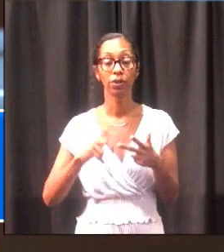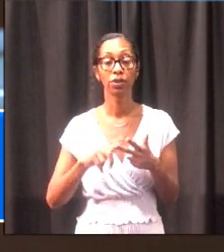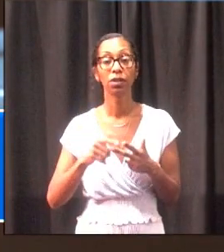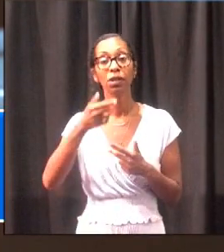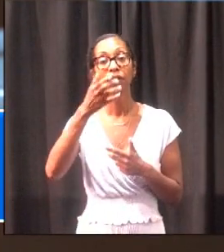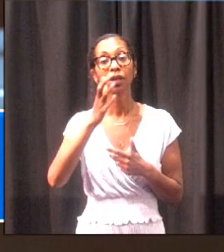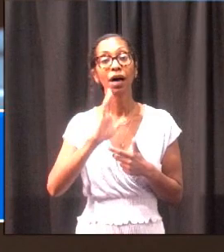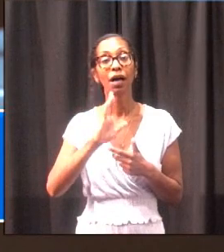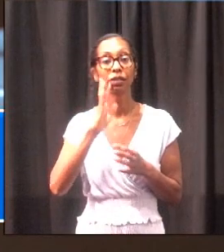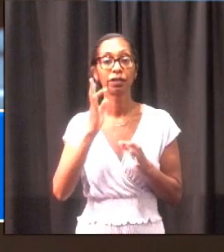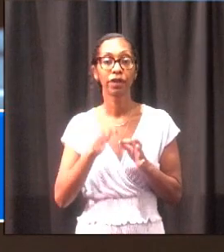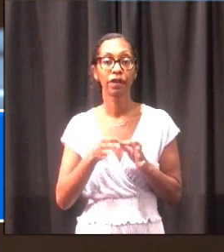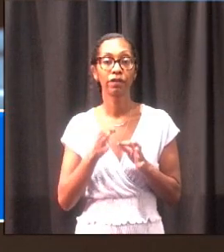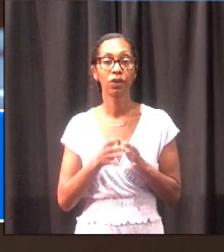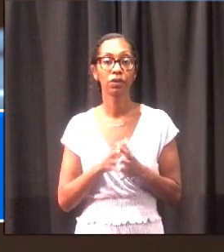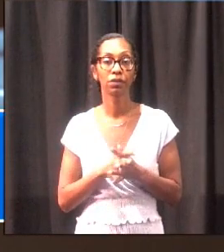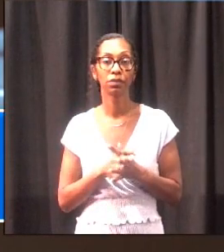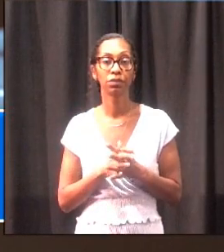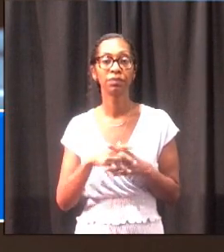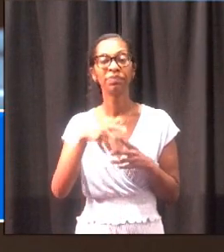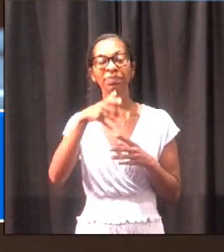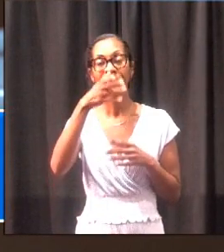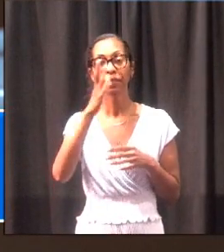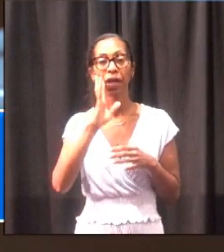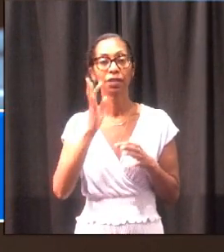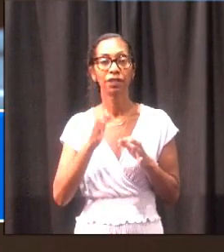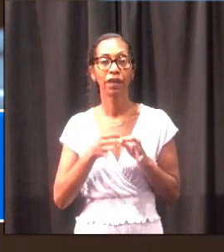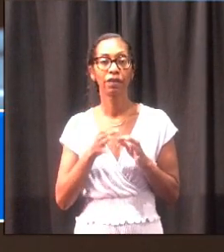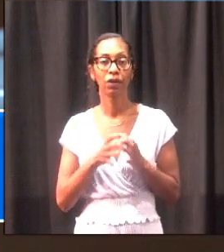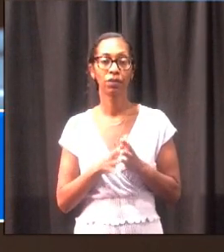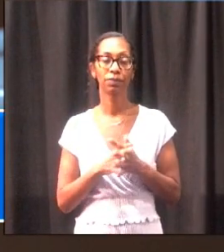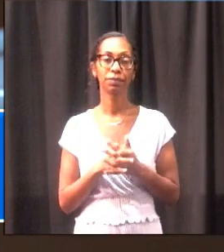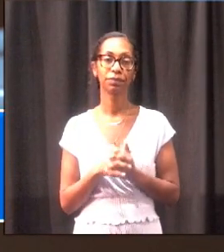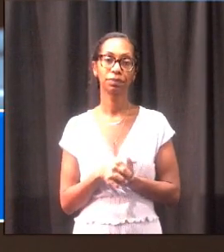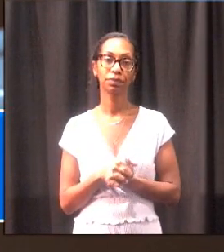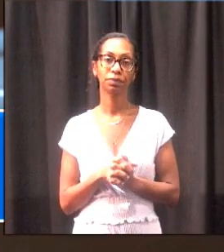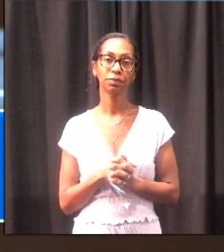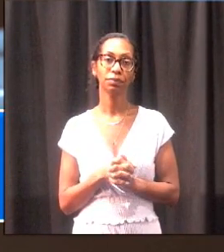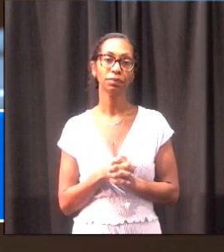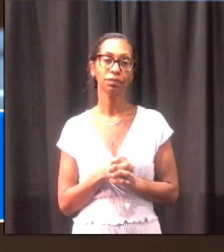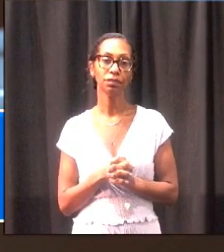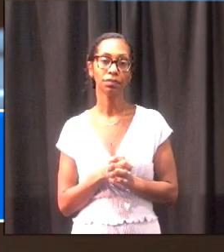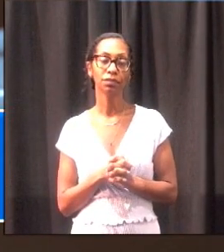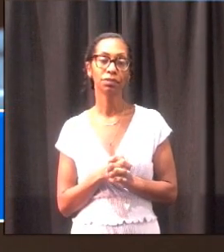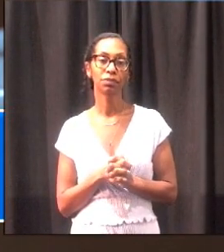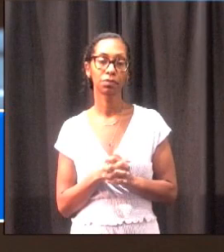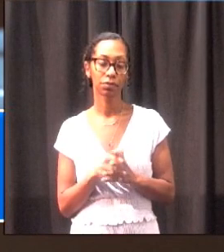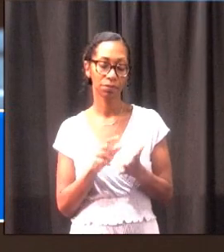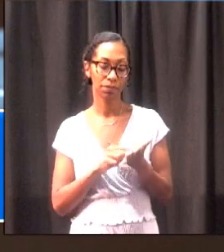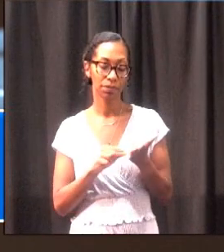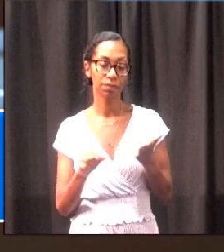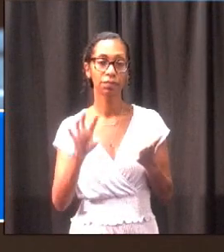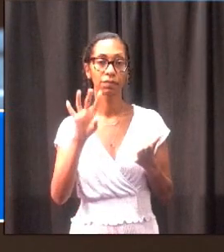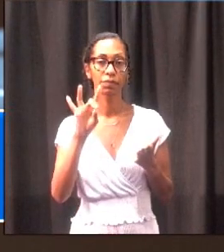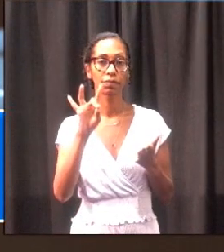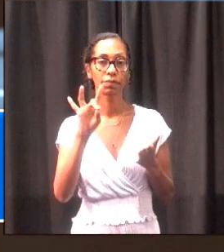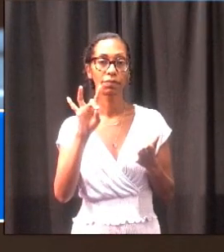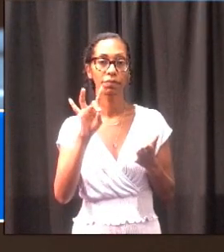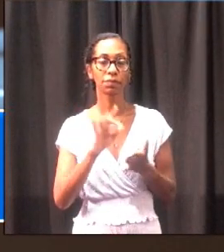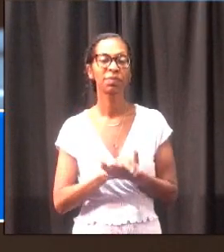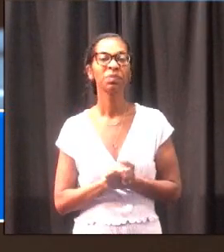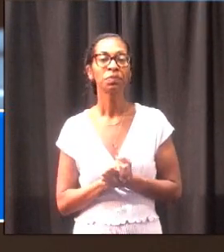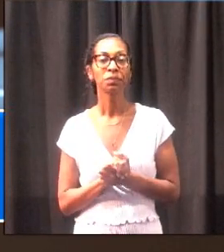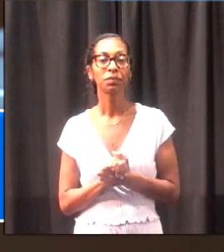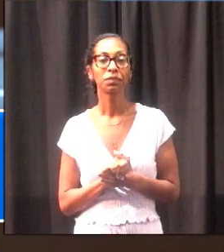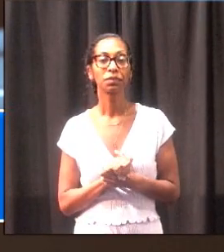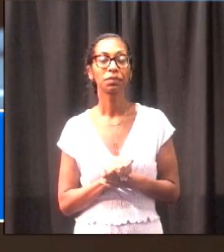faithful. God is faithful. He says in verse 8, "Who will also